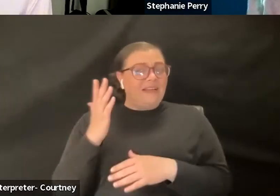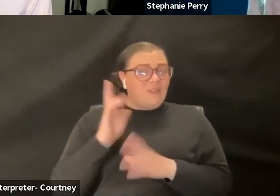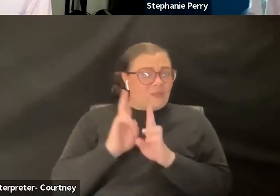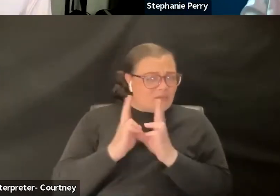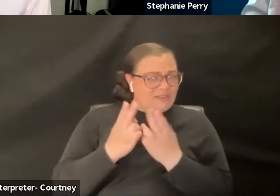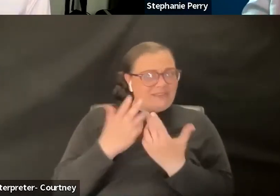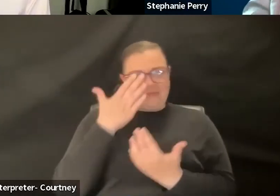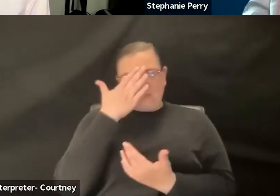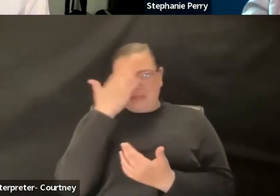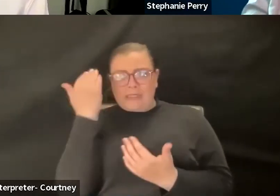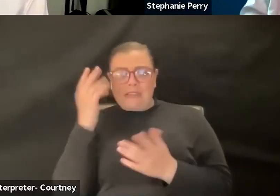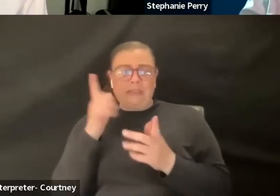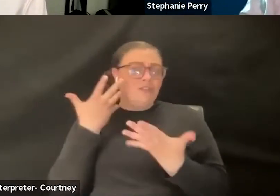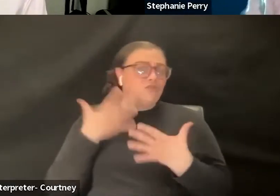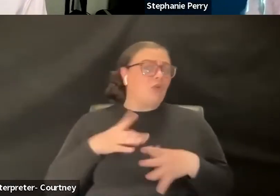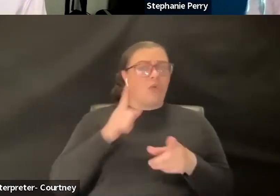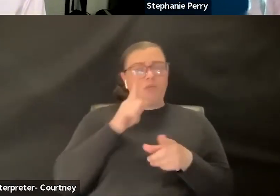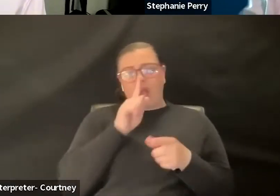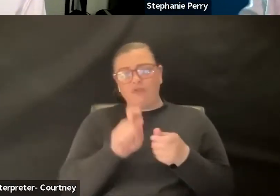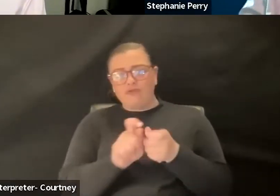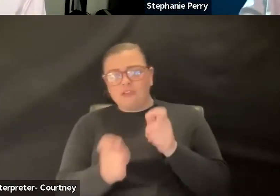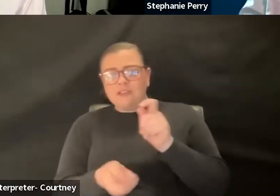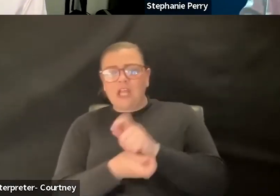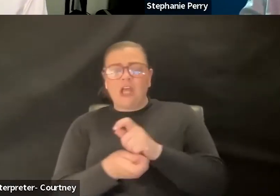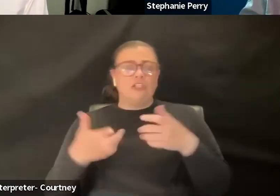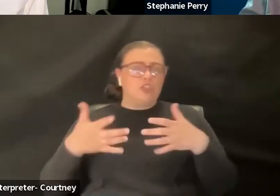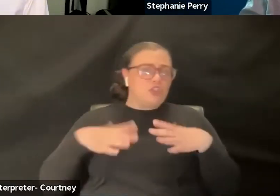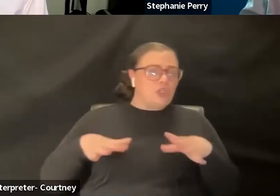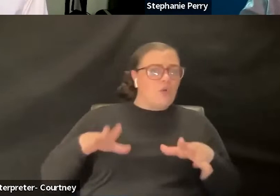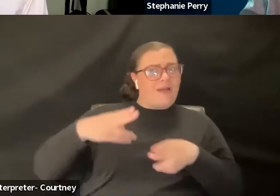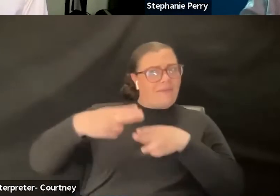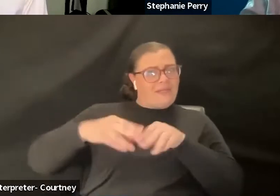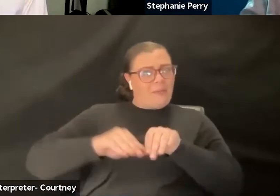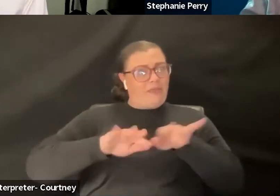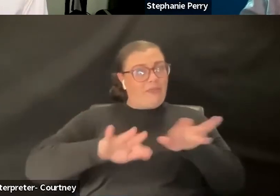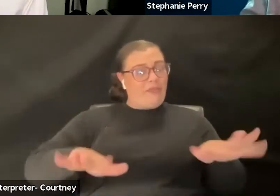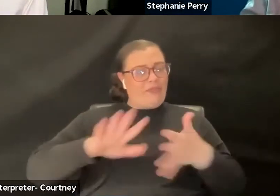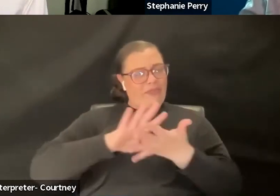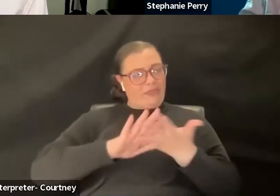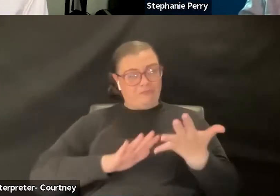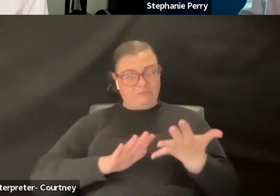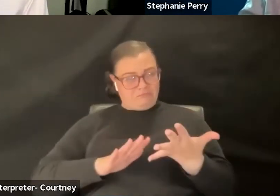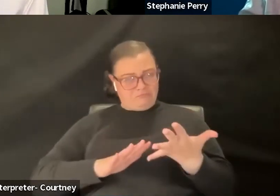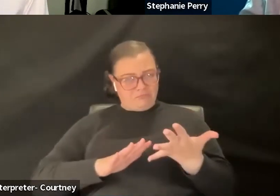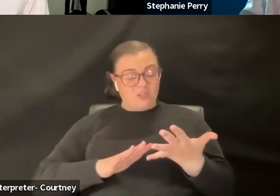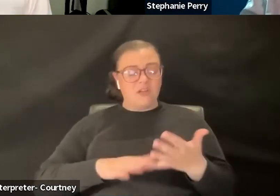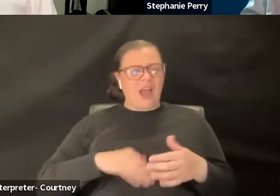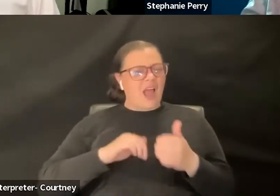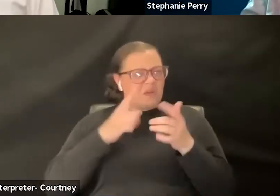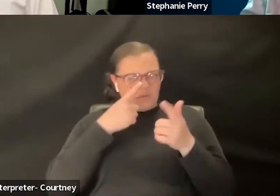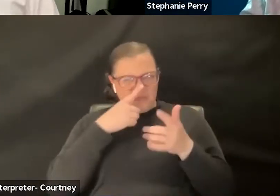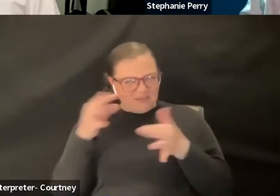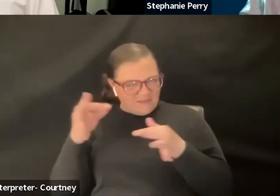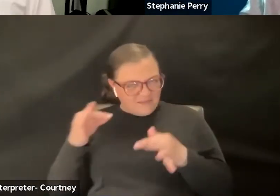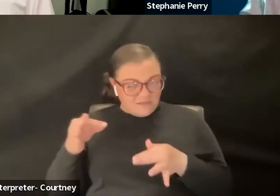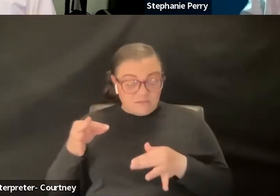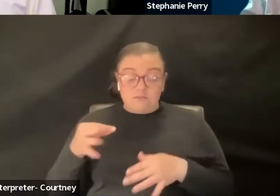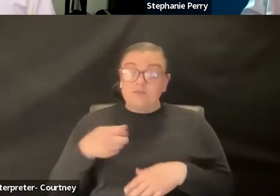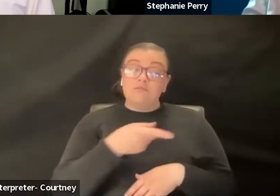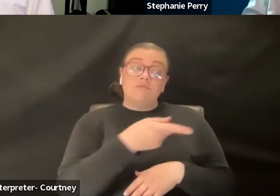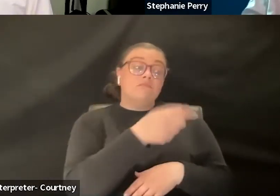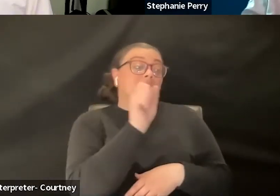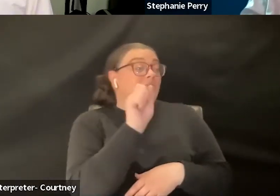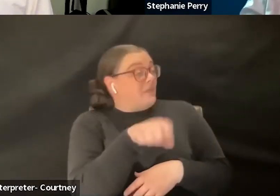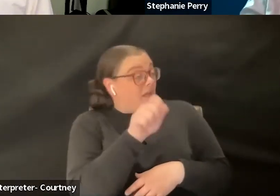Of course, Ben. The contract staff were very, very interested in our members and particularly our background